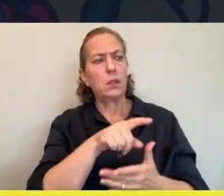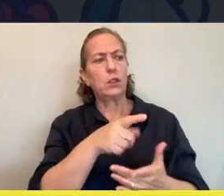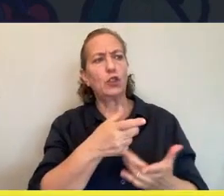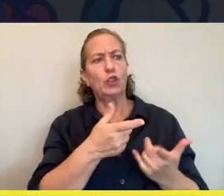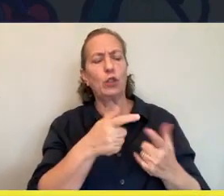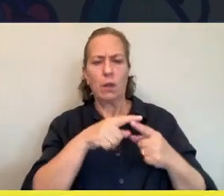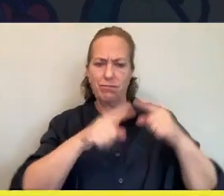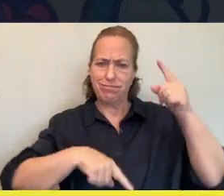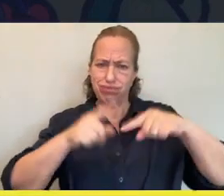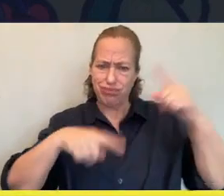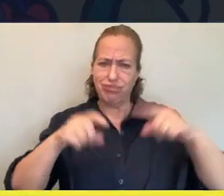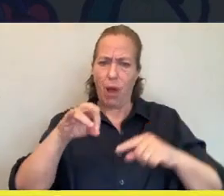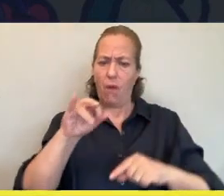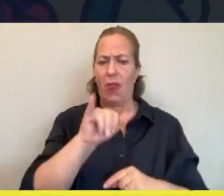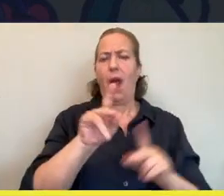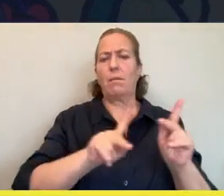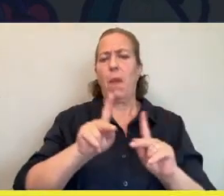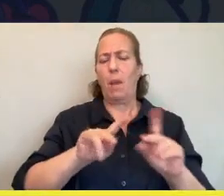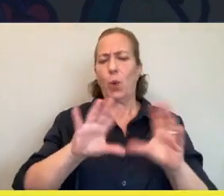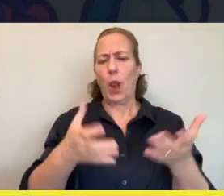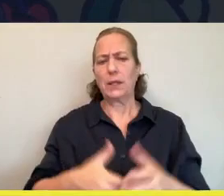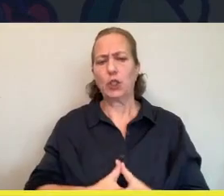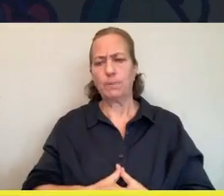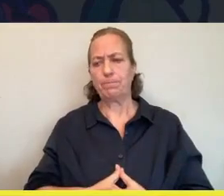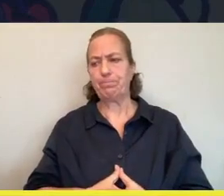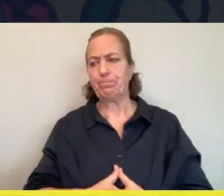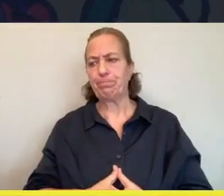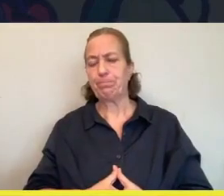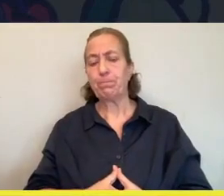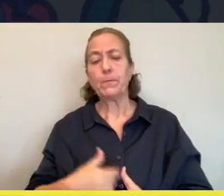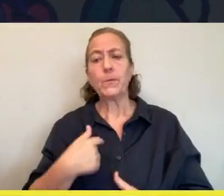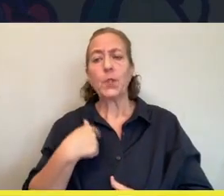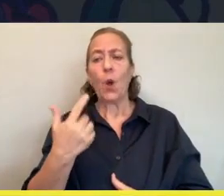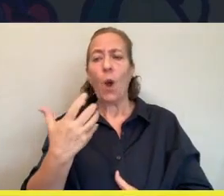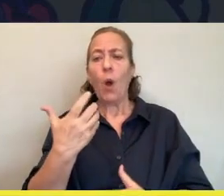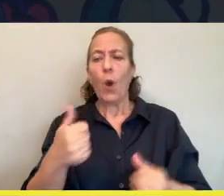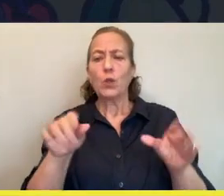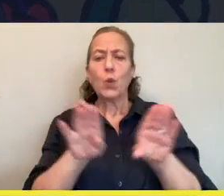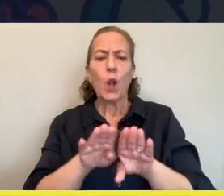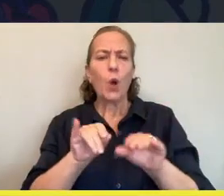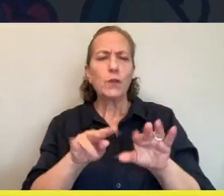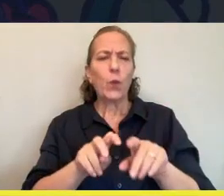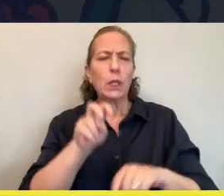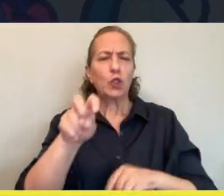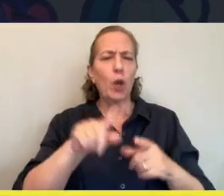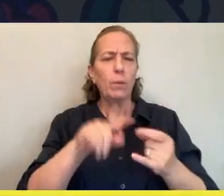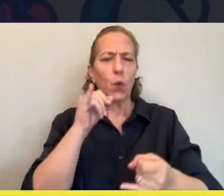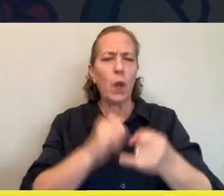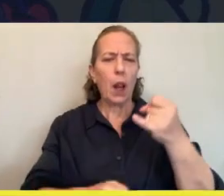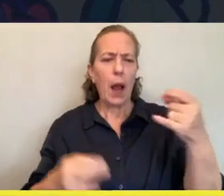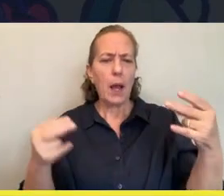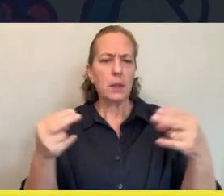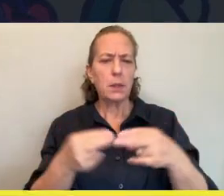population. So I just want to close, if we could jump to the last slide. Thank you.